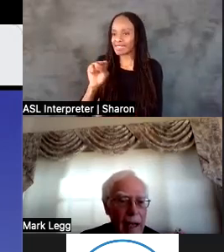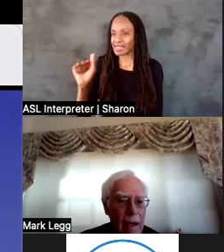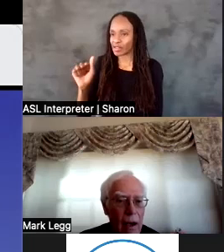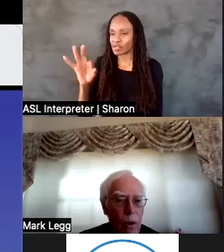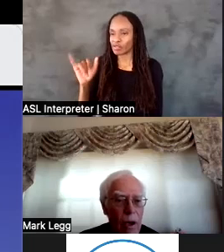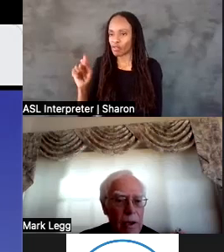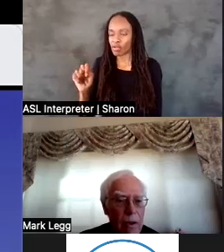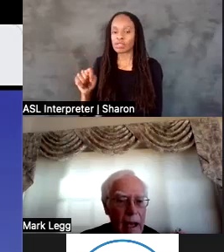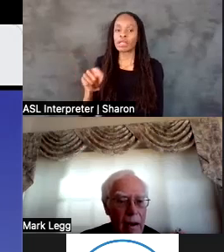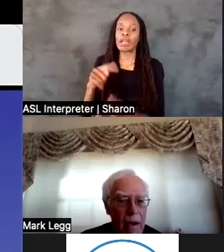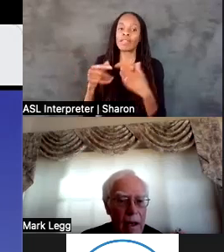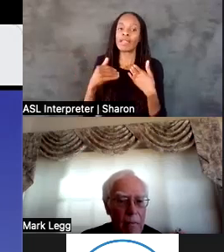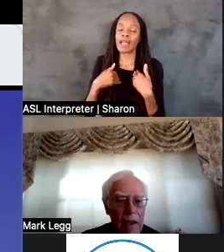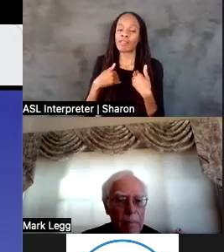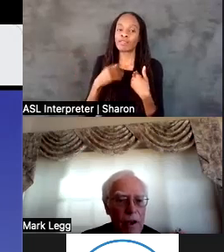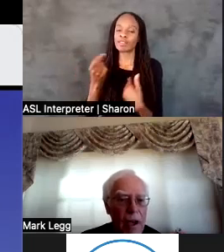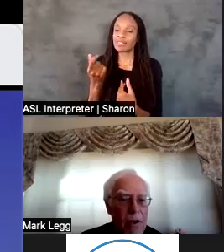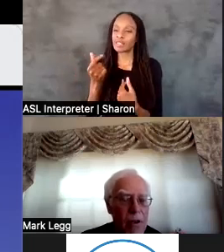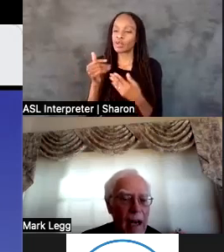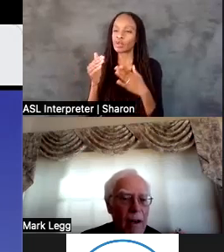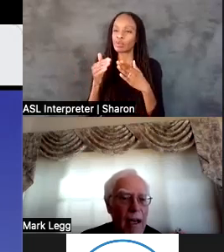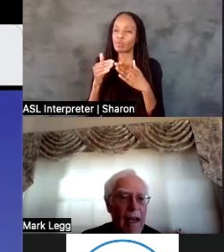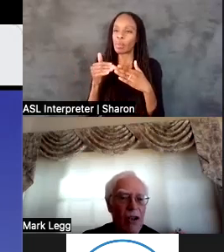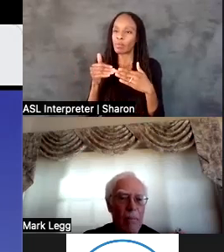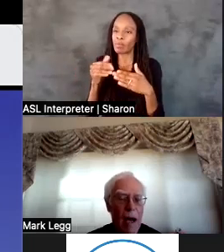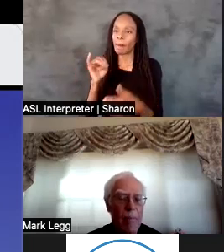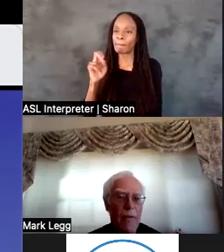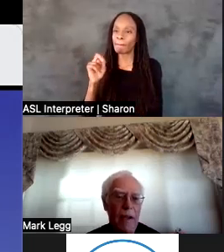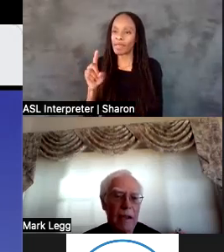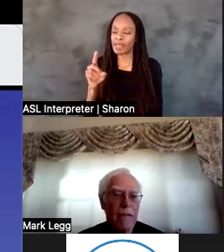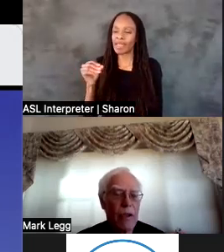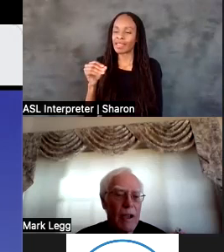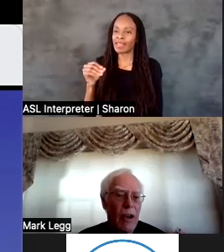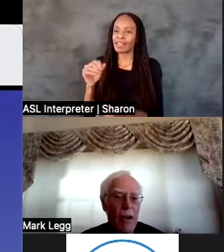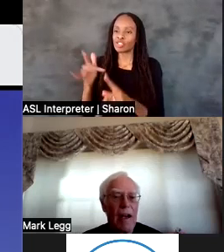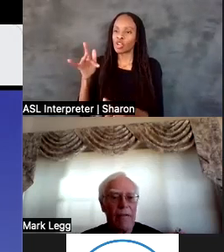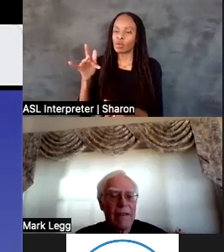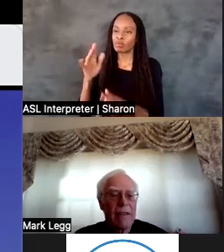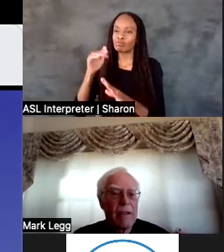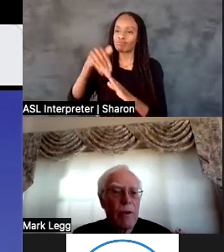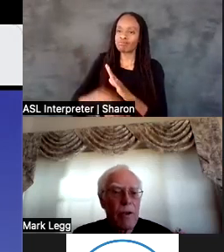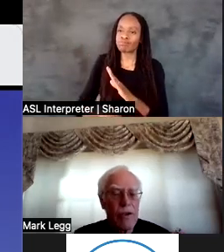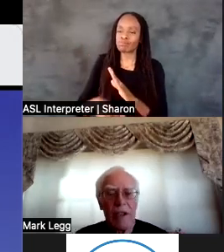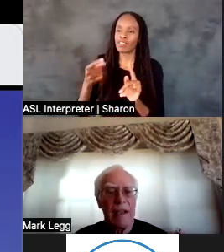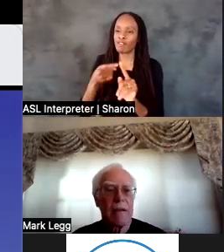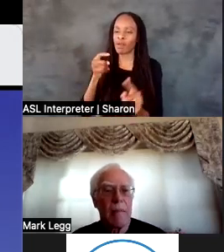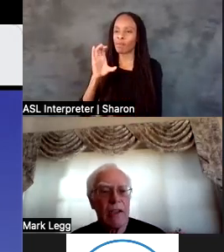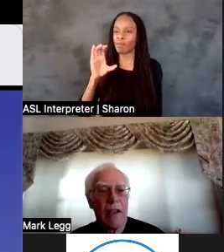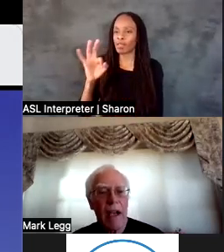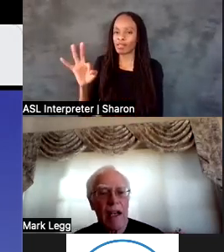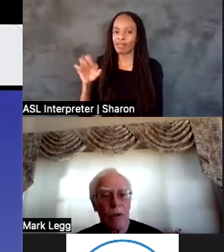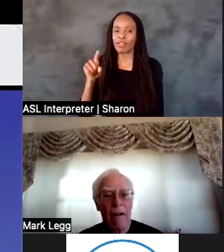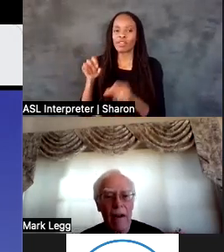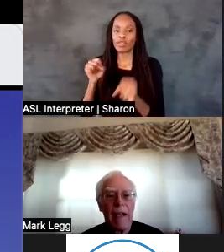slight bend where you don't have things pushed up, but you have a sharp drop off of the cliff, which we call faceted spurs. You see these in the